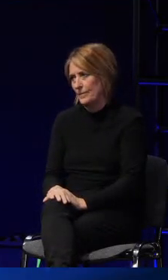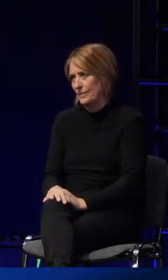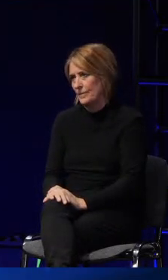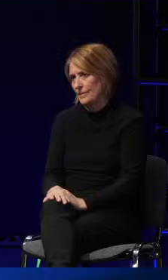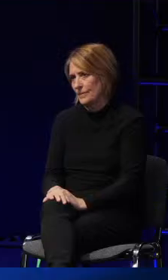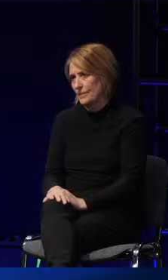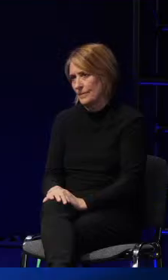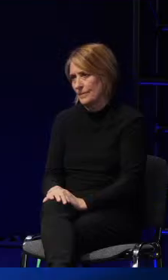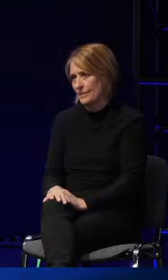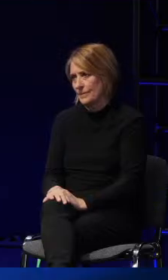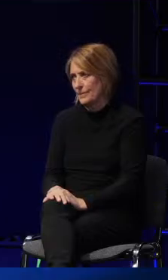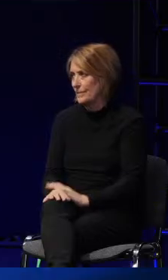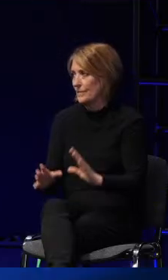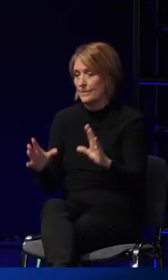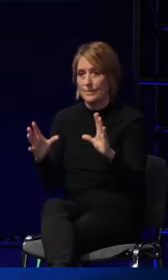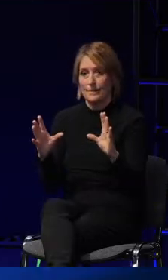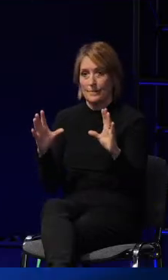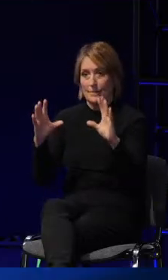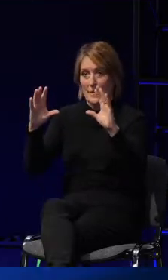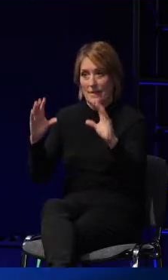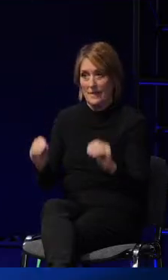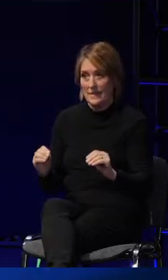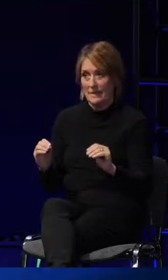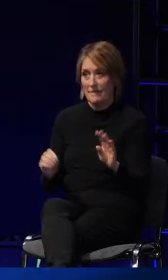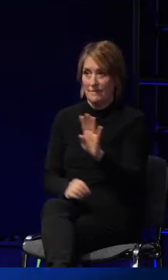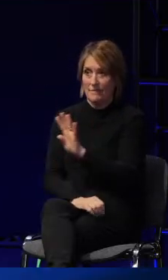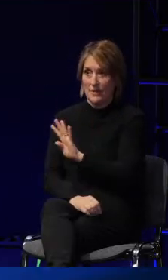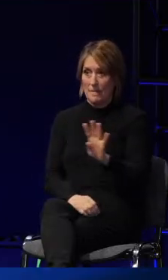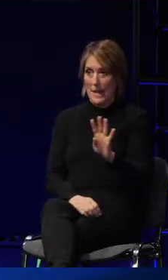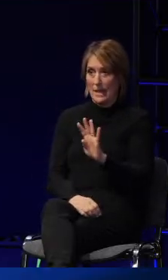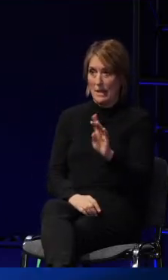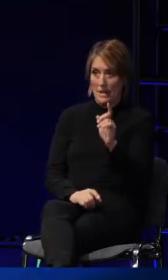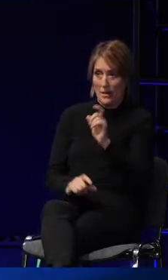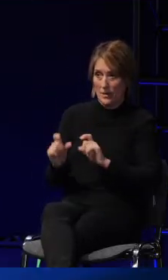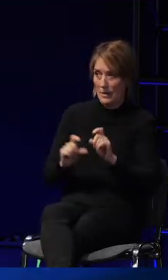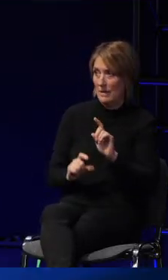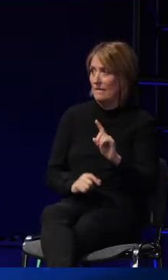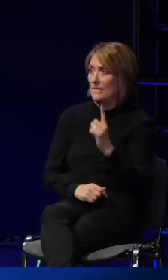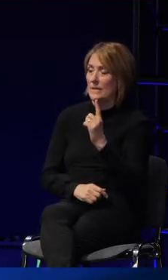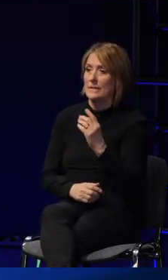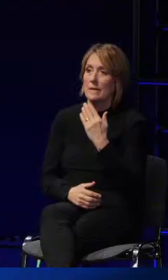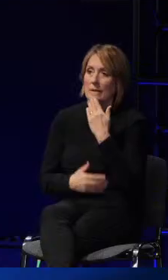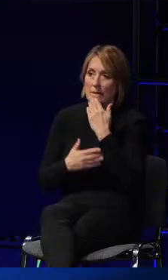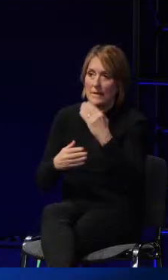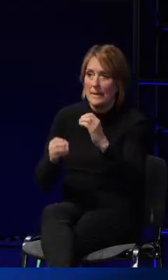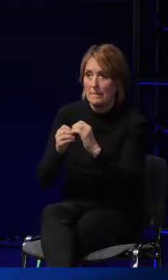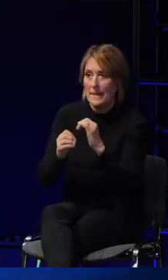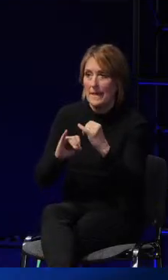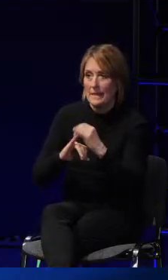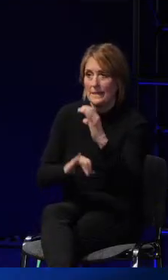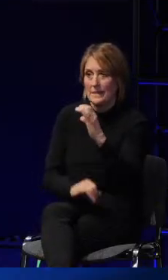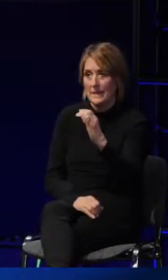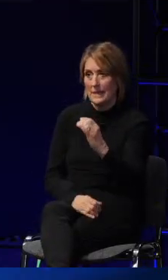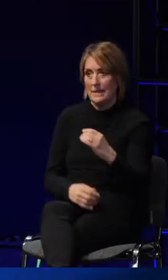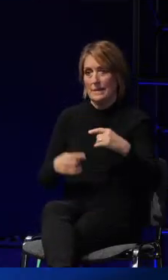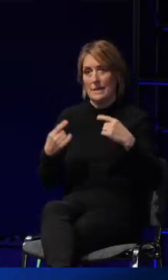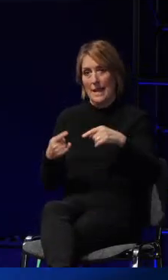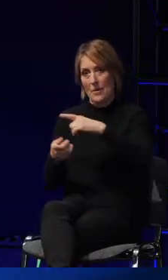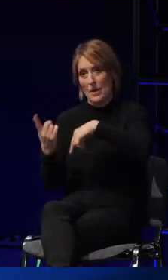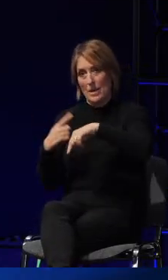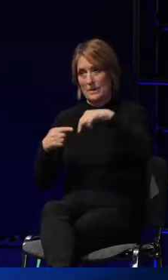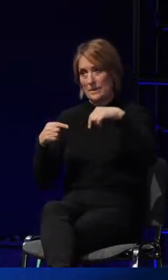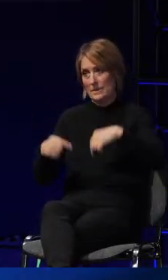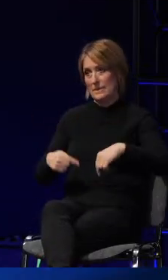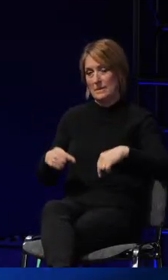right, well, that wraps us up for this panel on color. First, I want to thank the BSC for allowing us to be here.